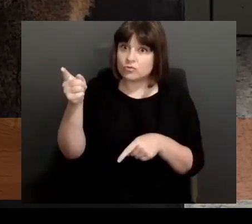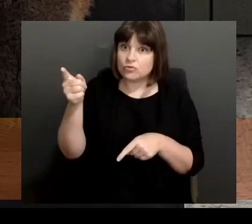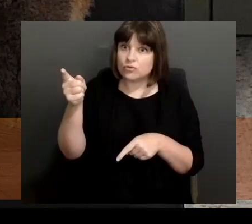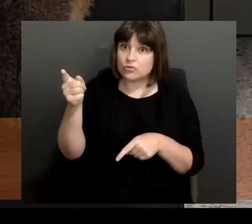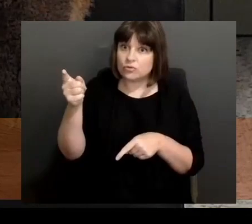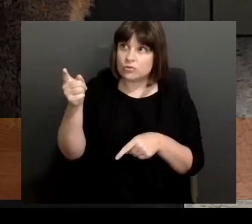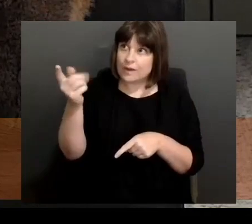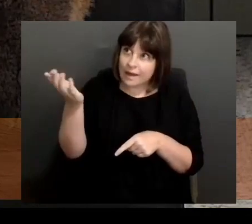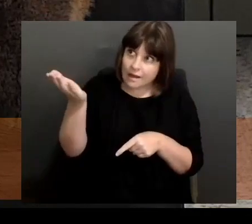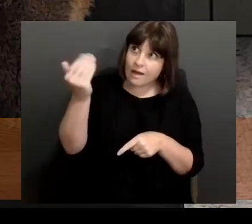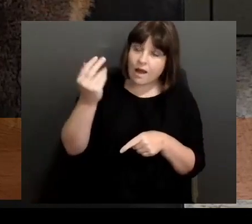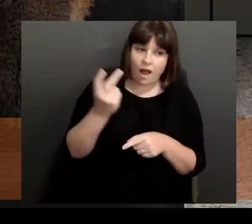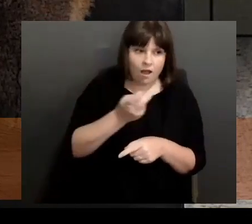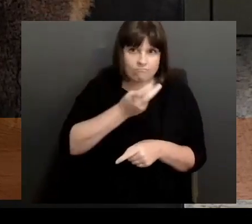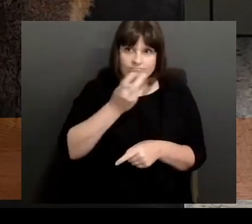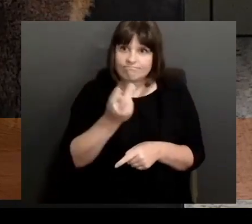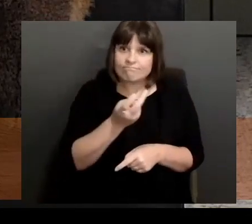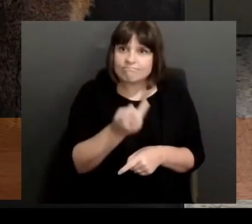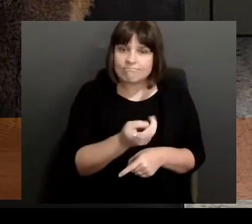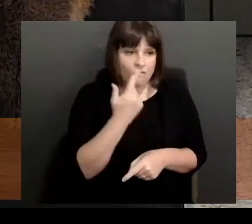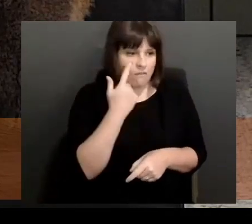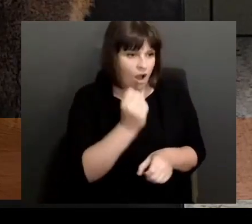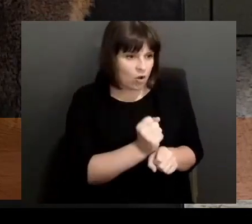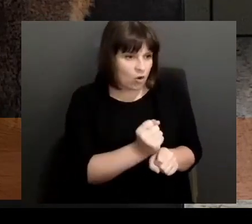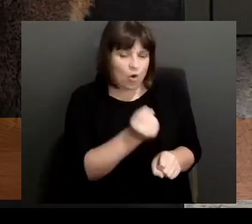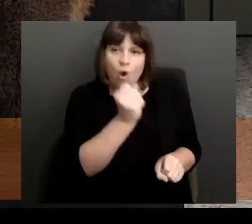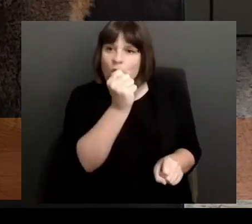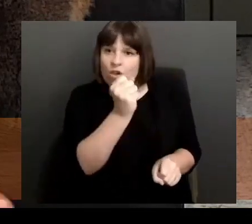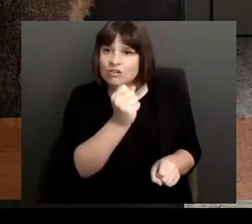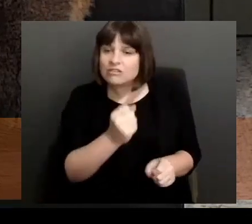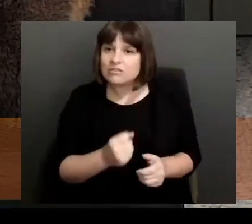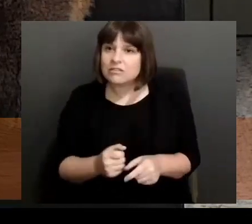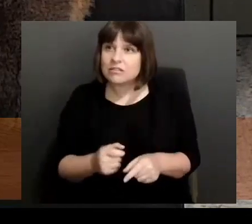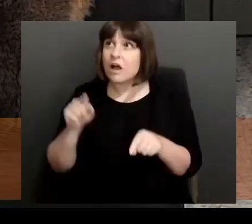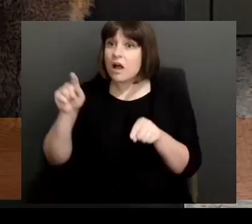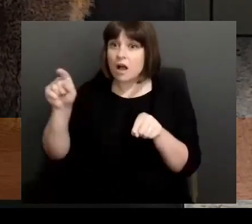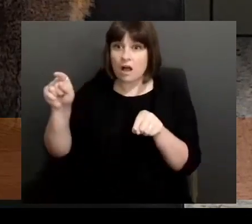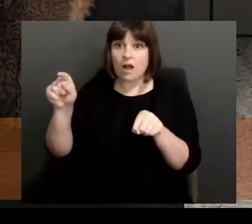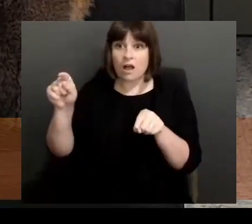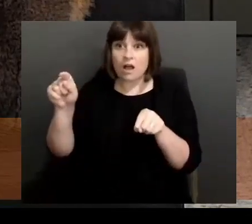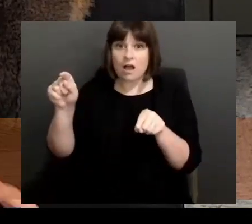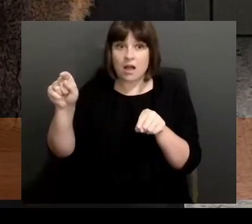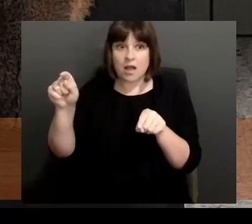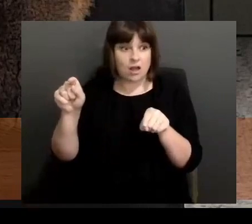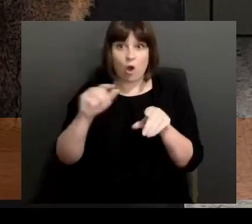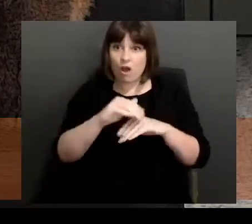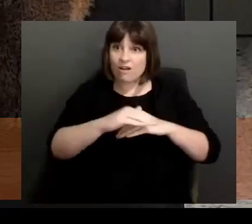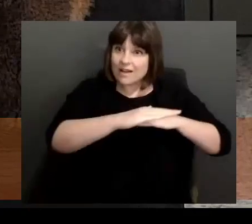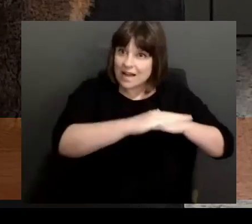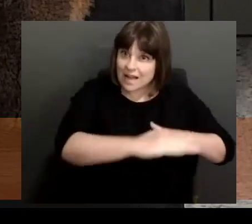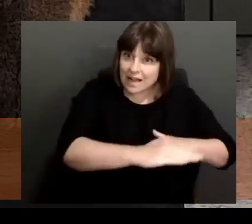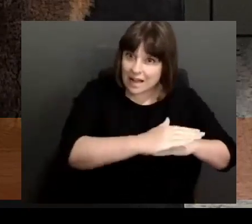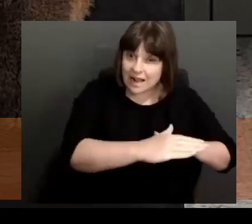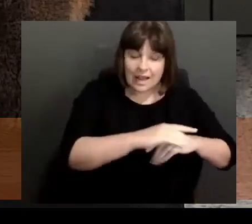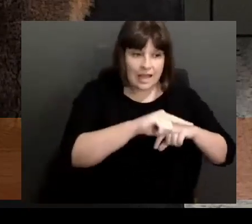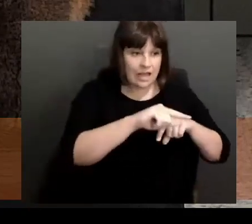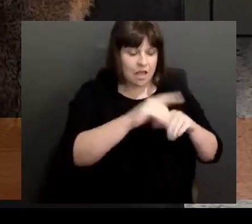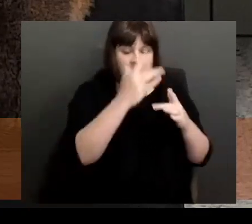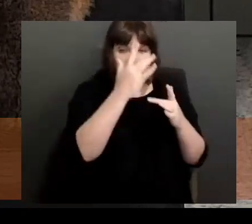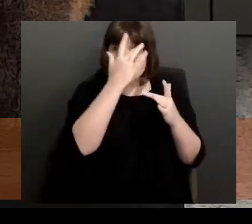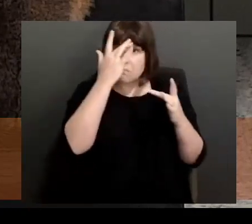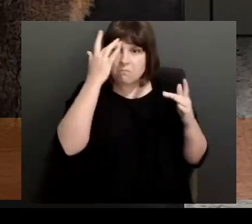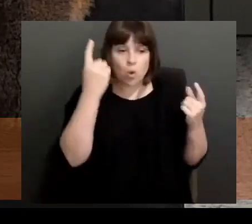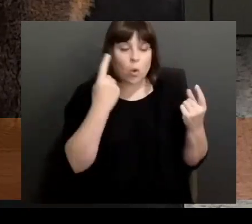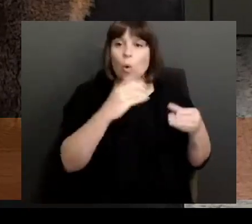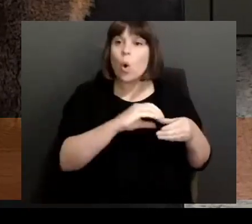for gold without any mindfulness whatsoever in terms of the land, the ownership of the